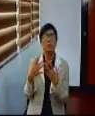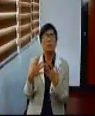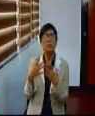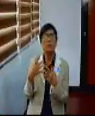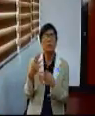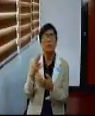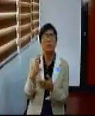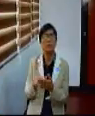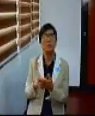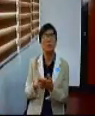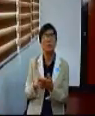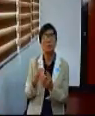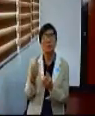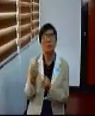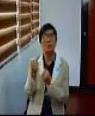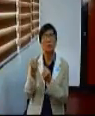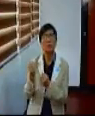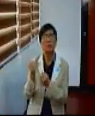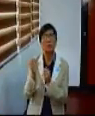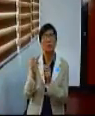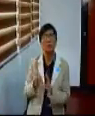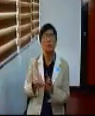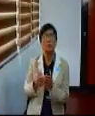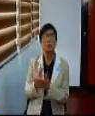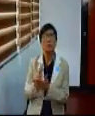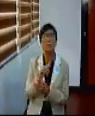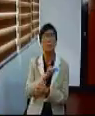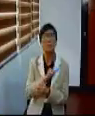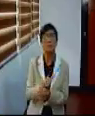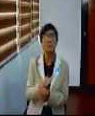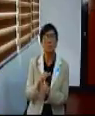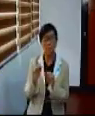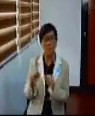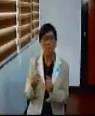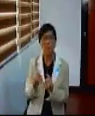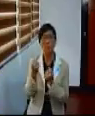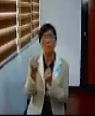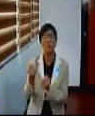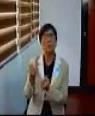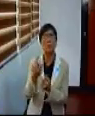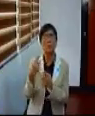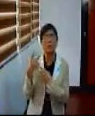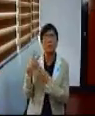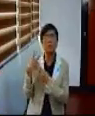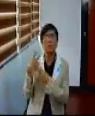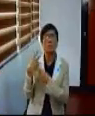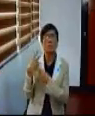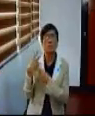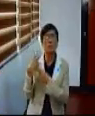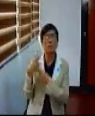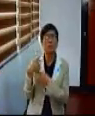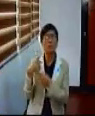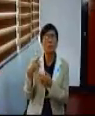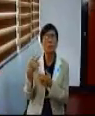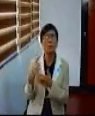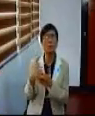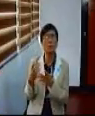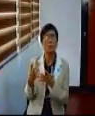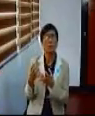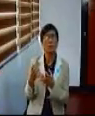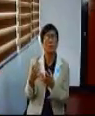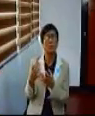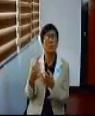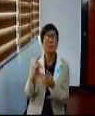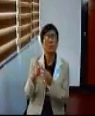seems to suggest that there's been human rights harm. The evidence suggests that you have contributed to this, and some of X, Y, and Z have all contributed to this